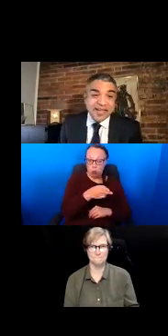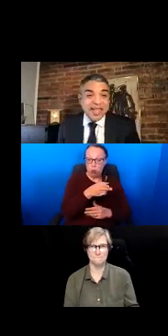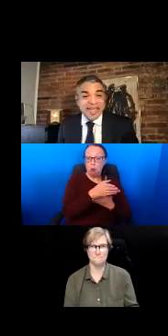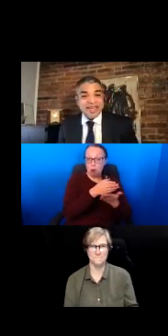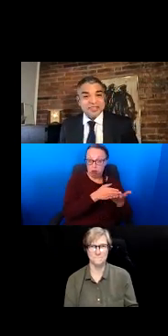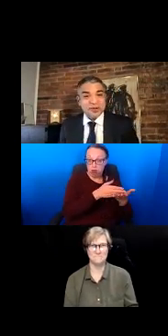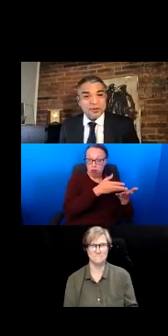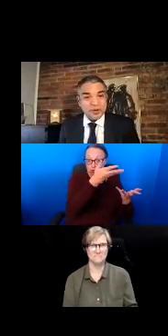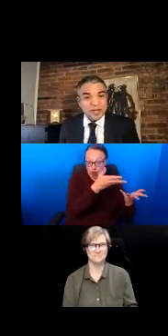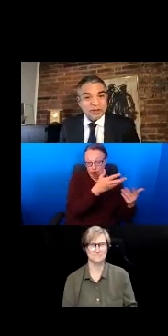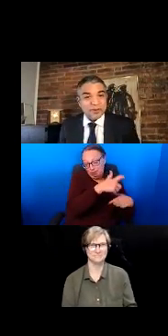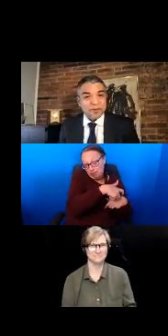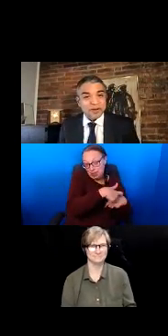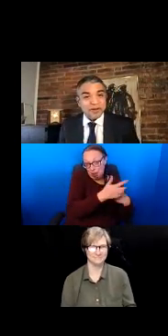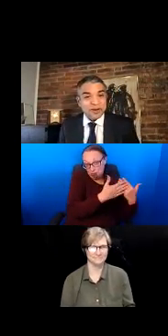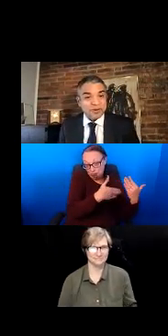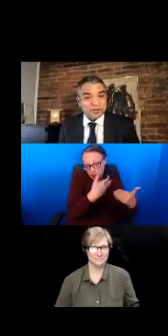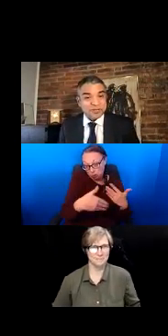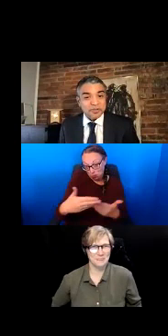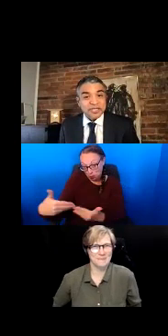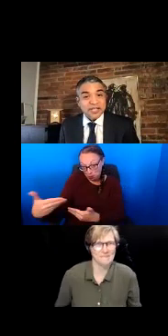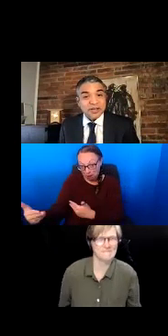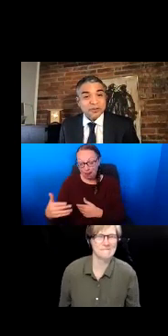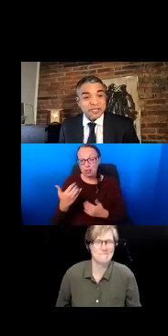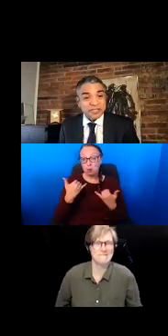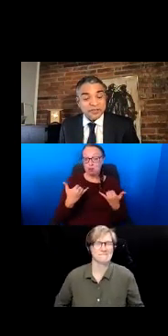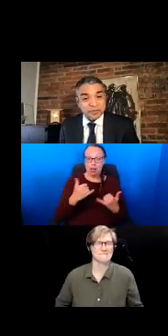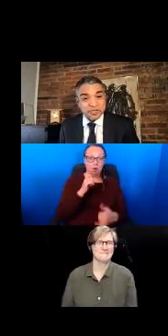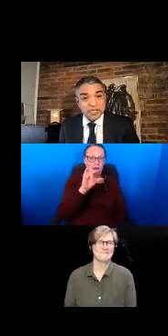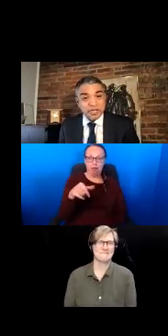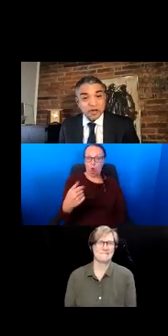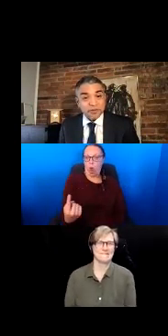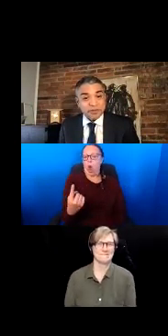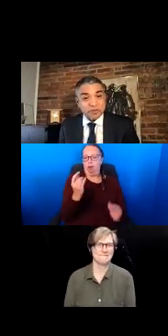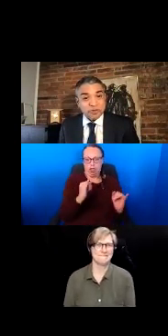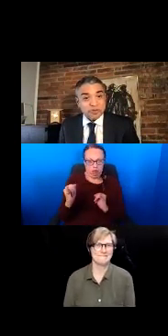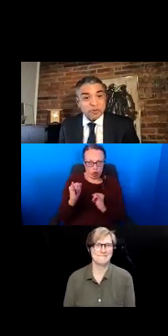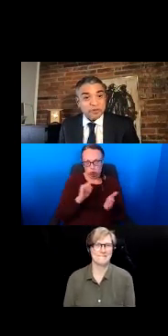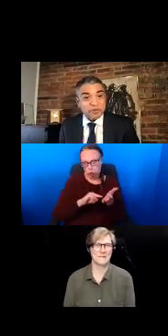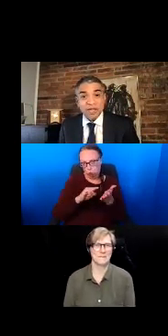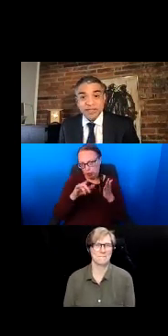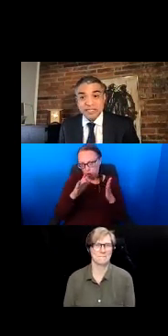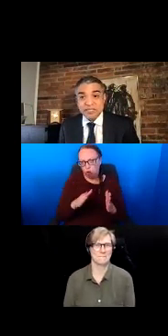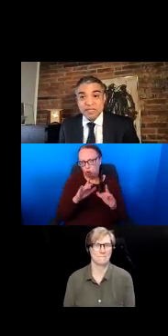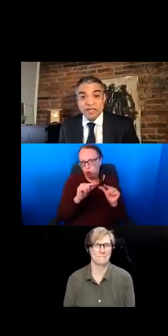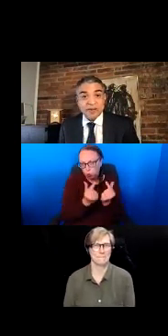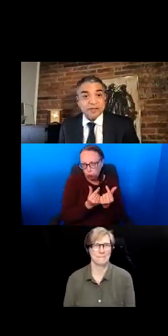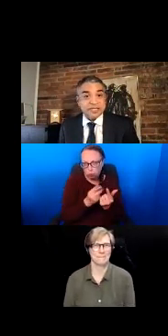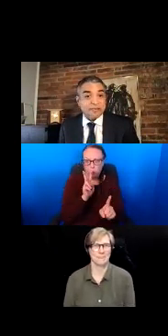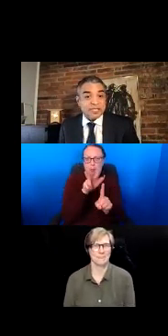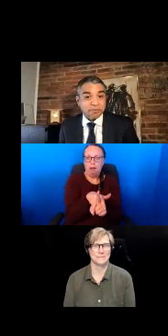by. And so, we are now certainly not the only individuals, only research group to have applied